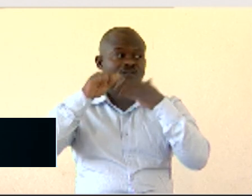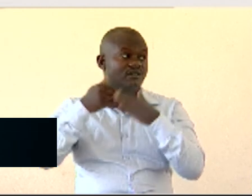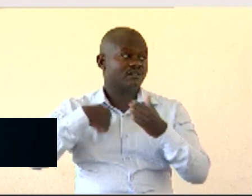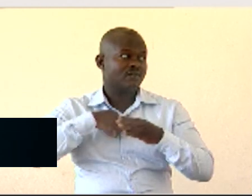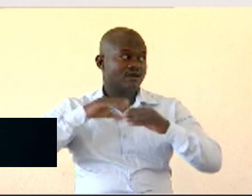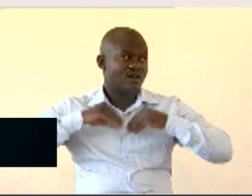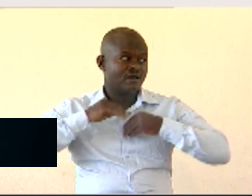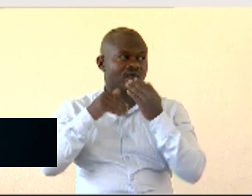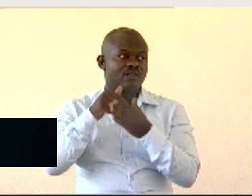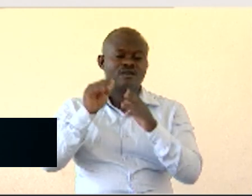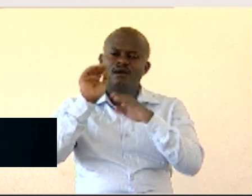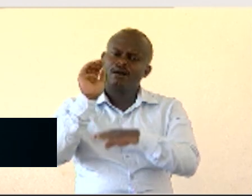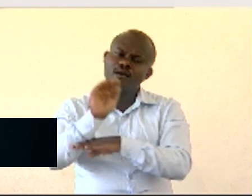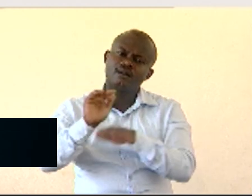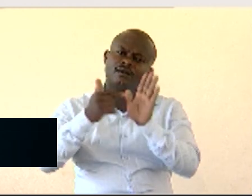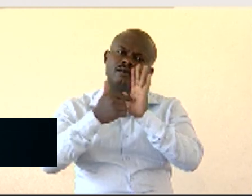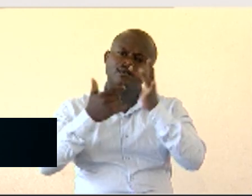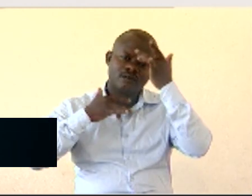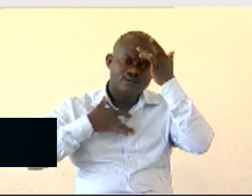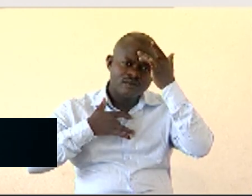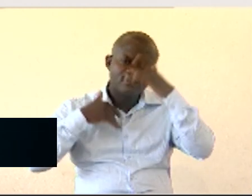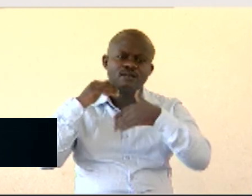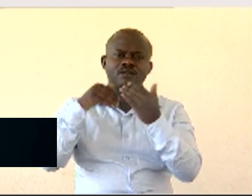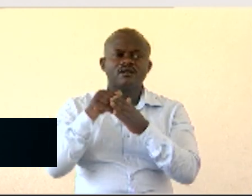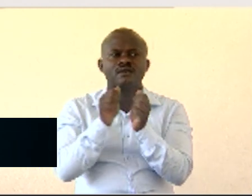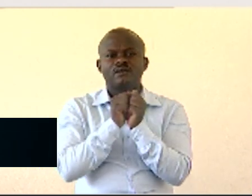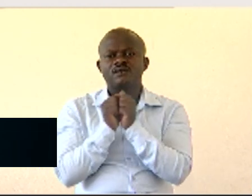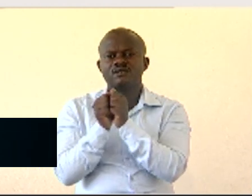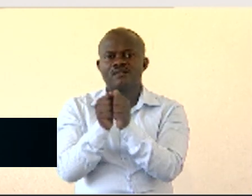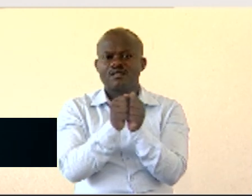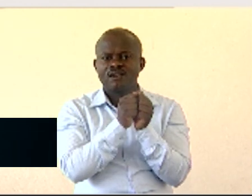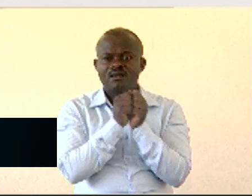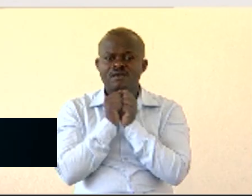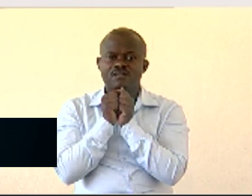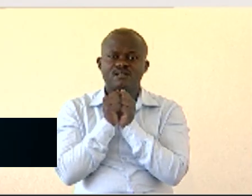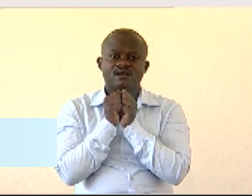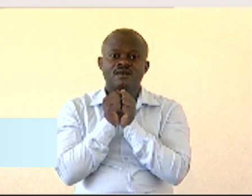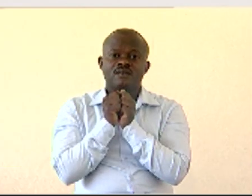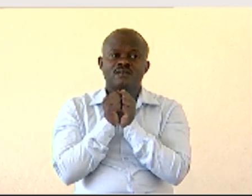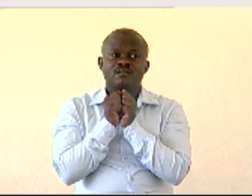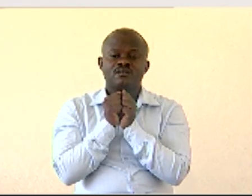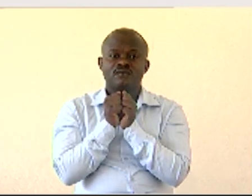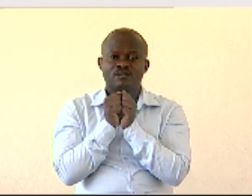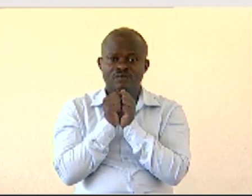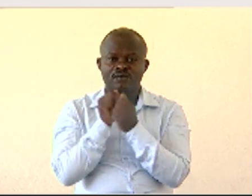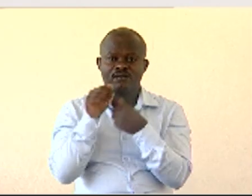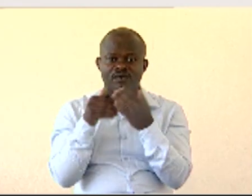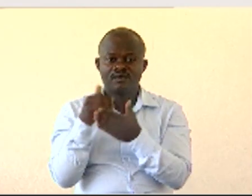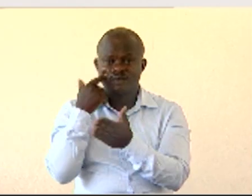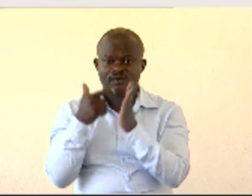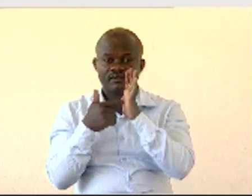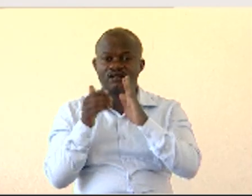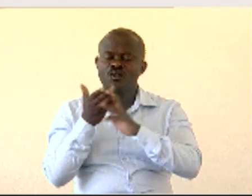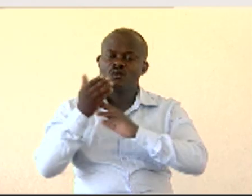like to ask you, can you mention one disease that is caused, that is spread or that is transmitted